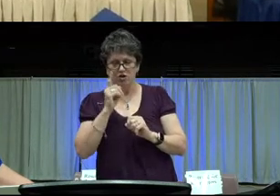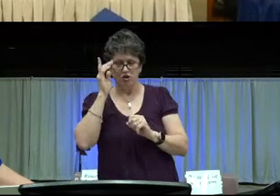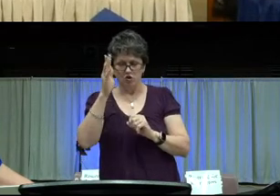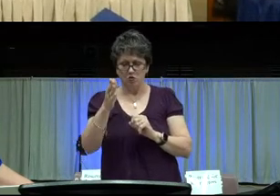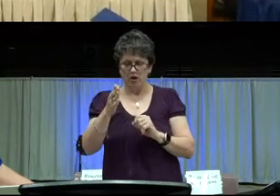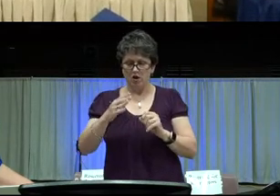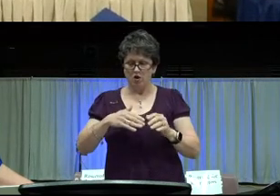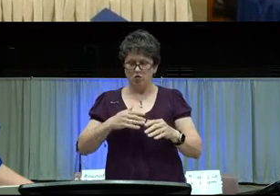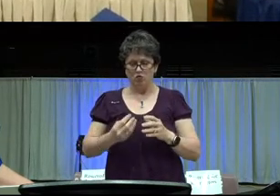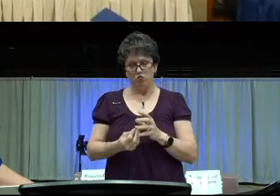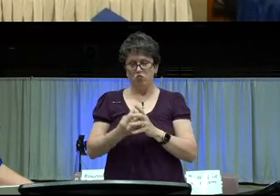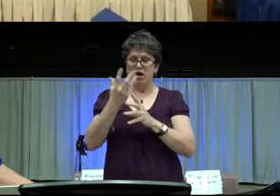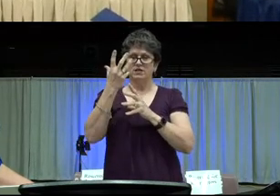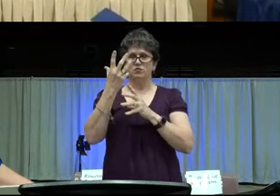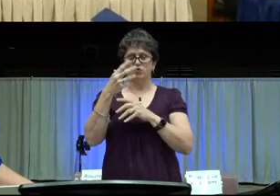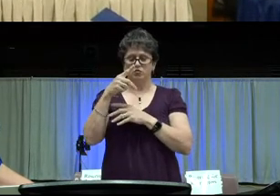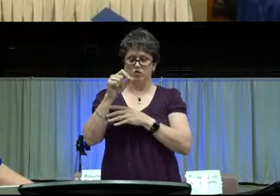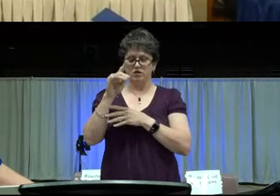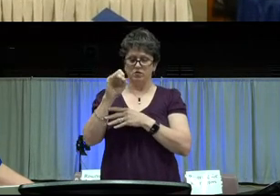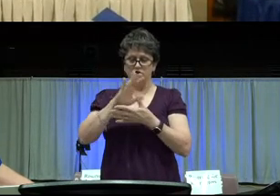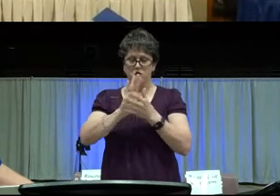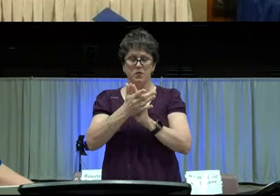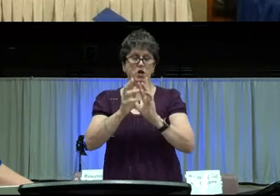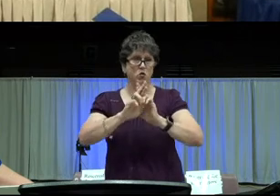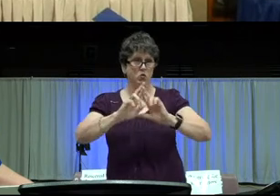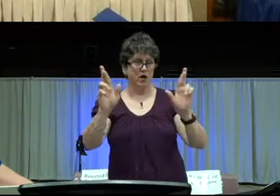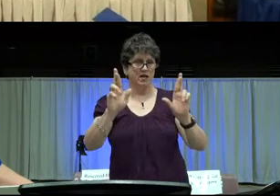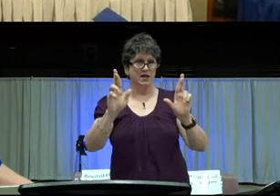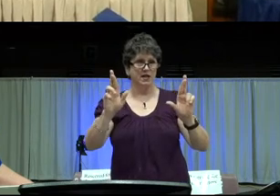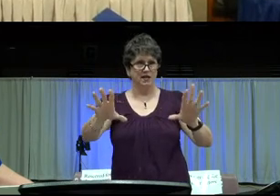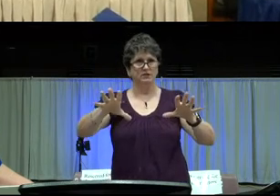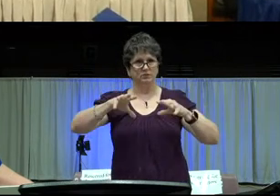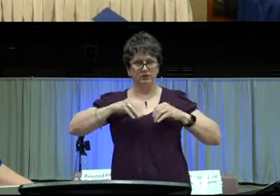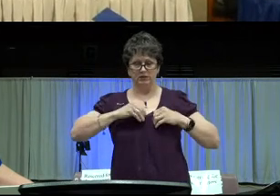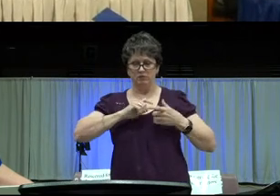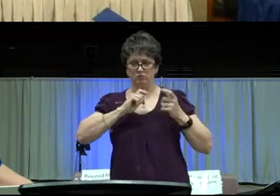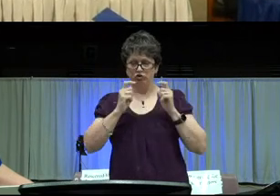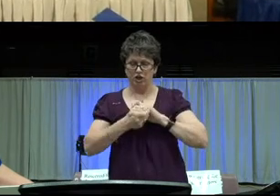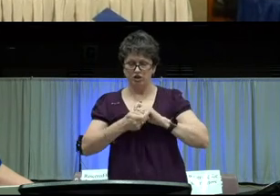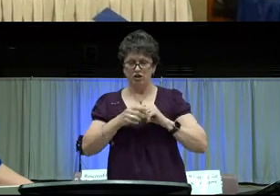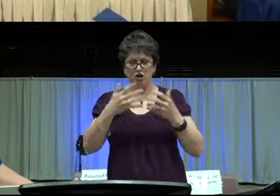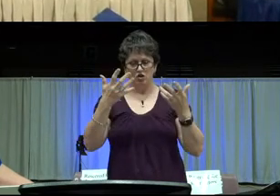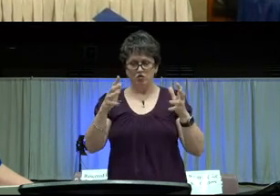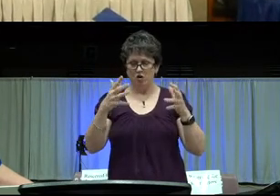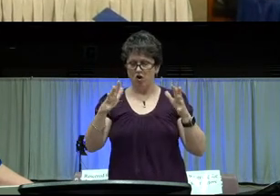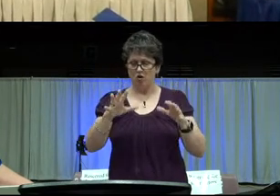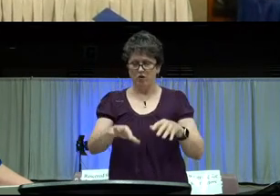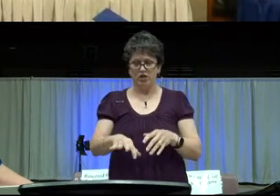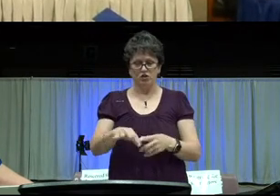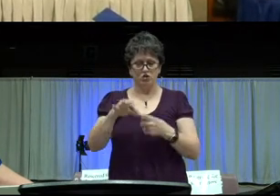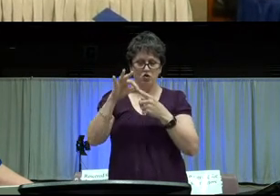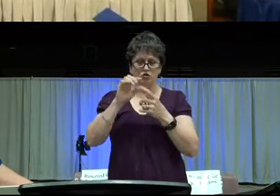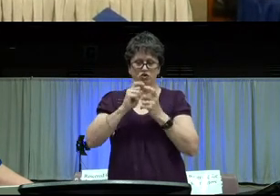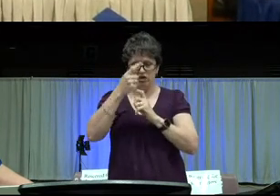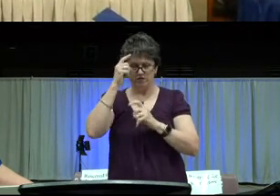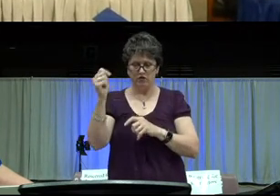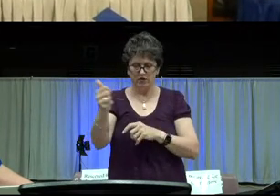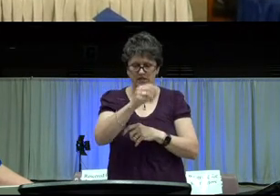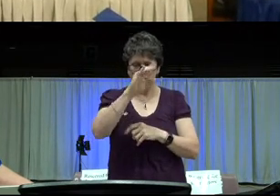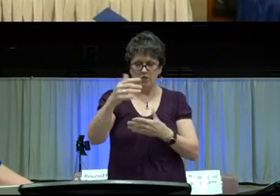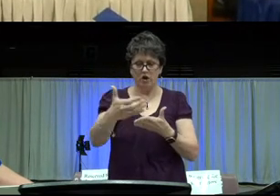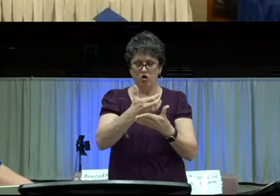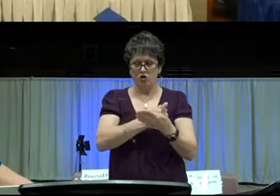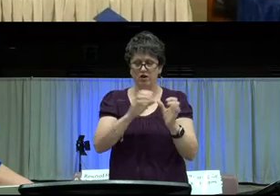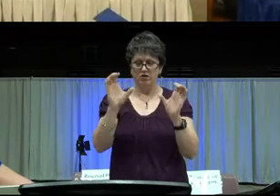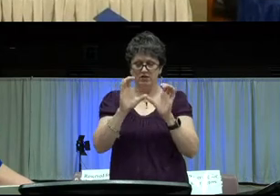you will prosper, so be ready and embrace change. You already chose change for yourself by